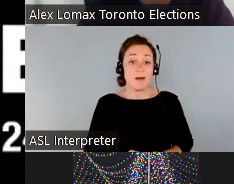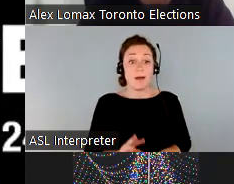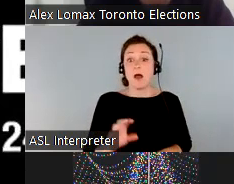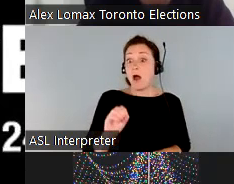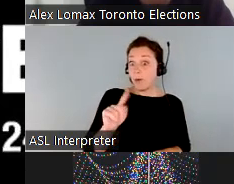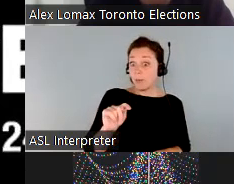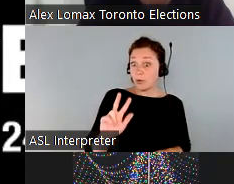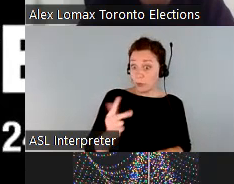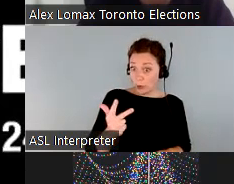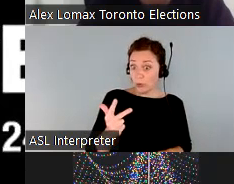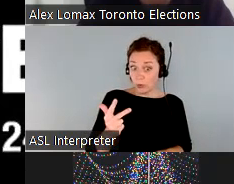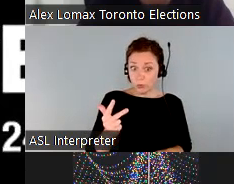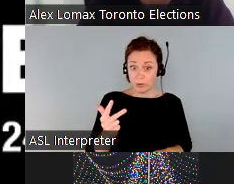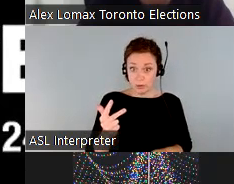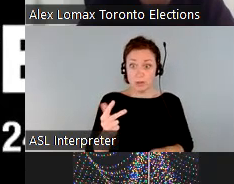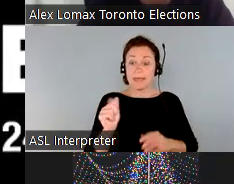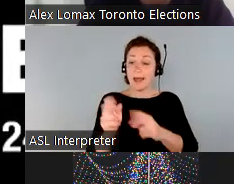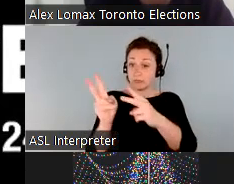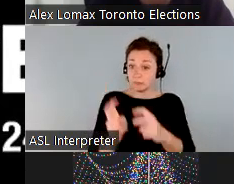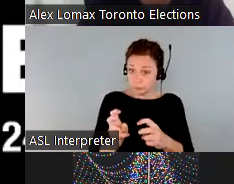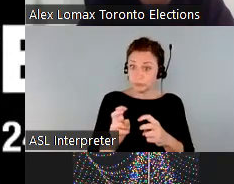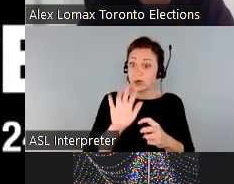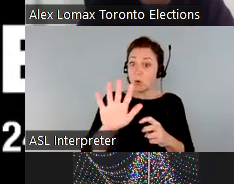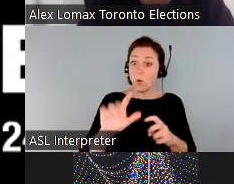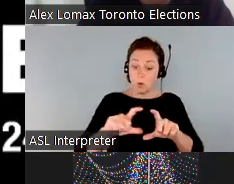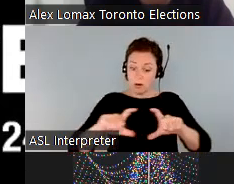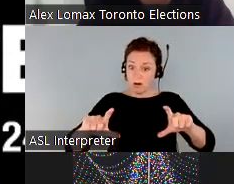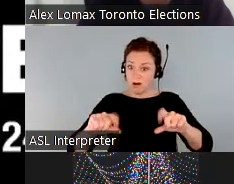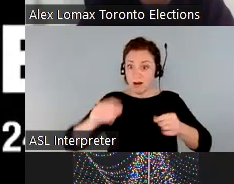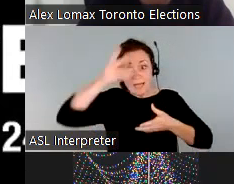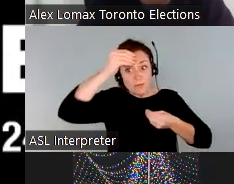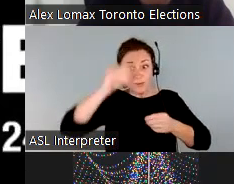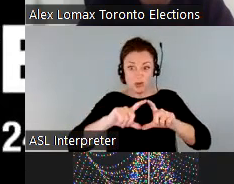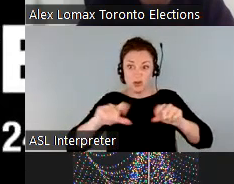download your voter information card and use it on your smartphone when you go to vote.